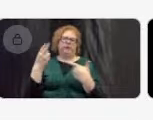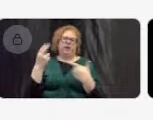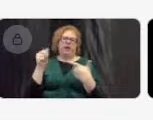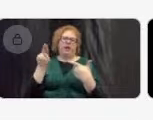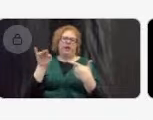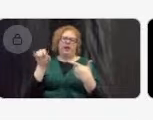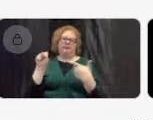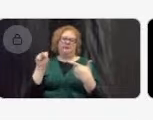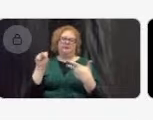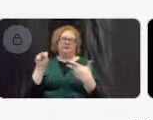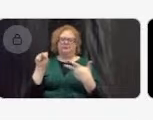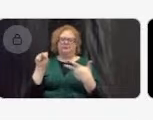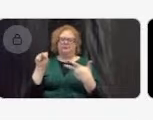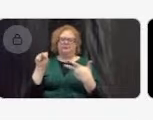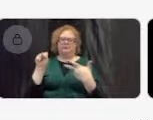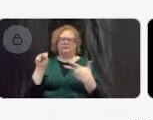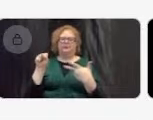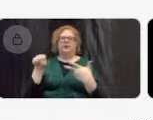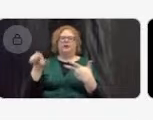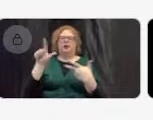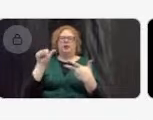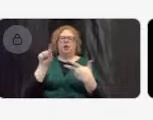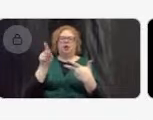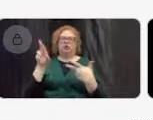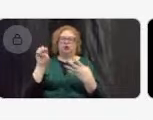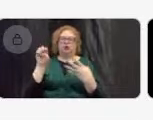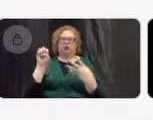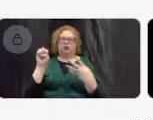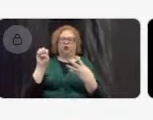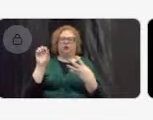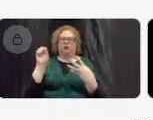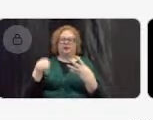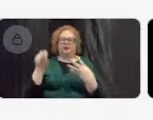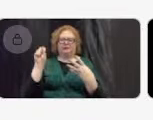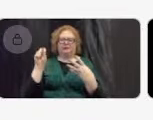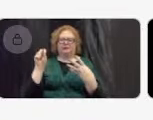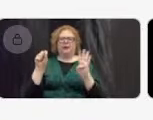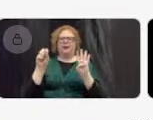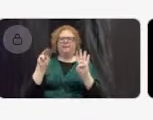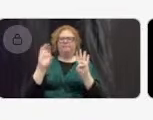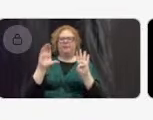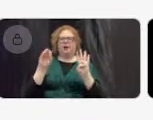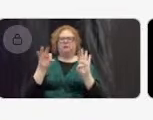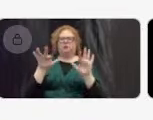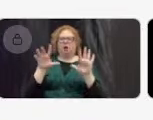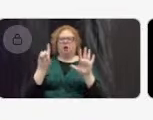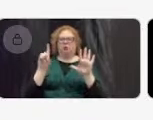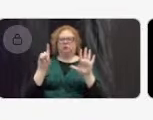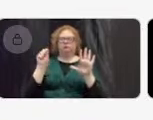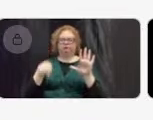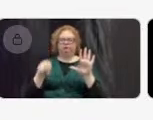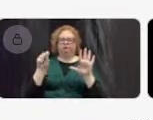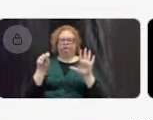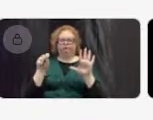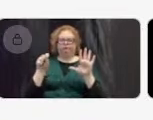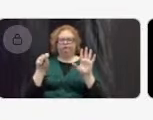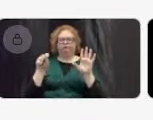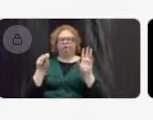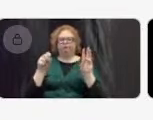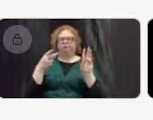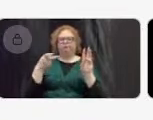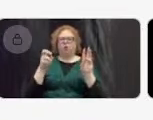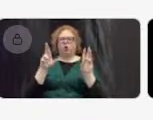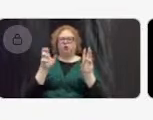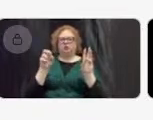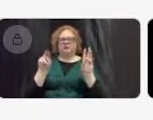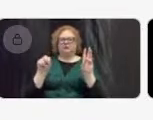Haynes, Latour, Yeah. McDonald, Yes. Person,